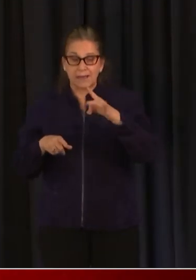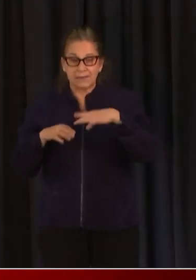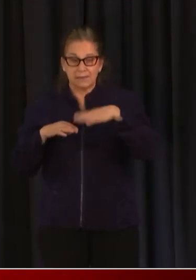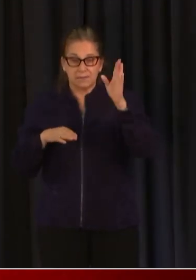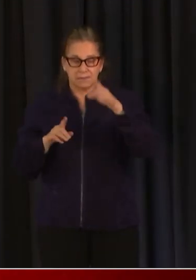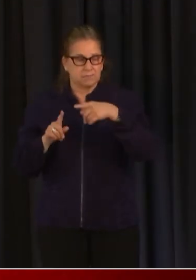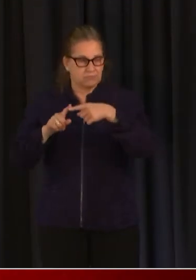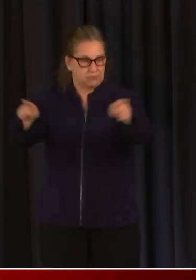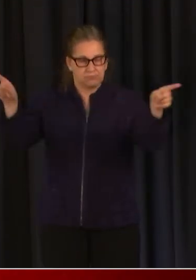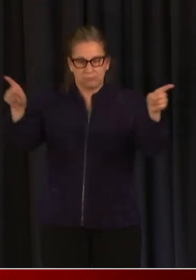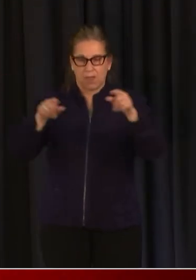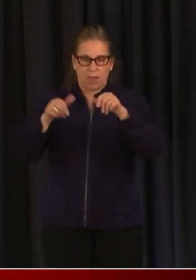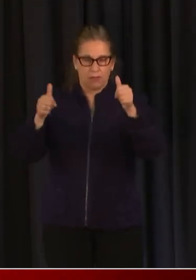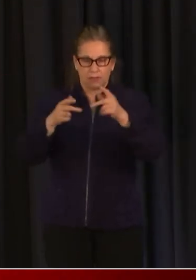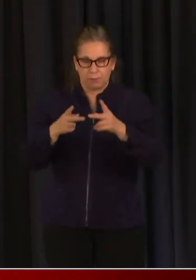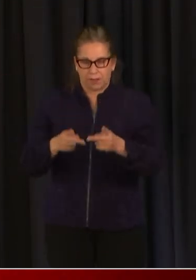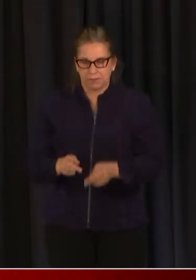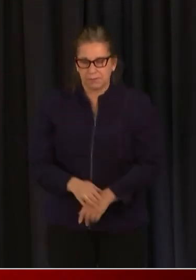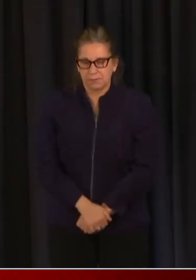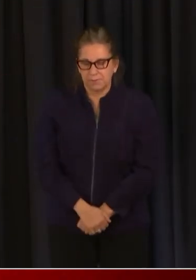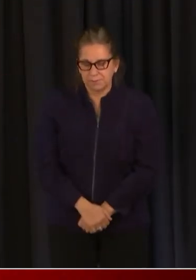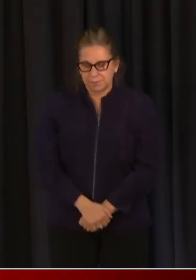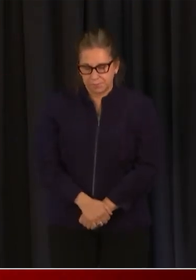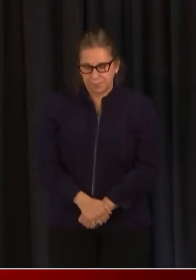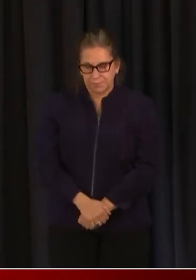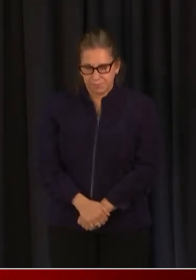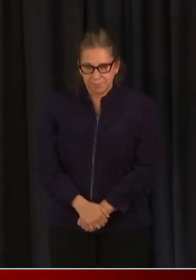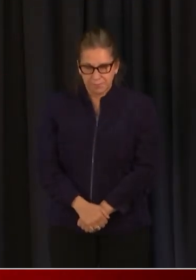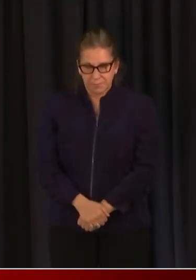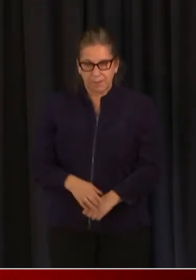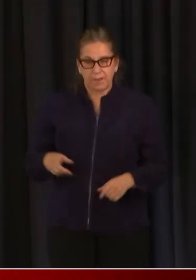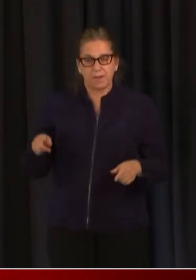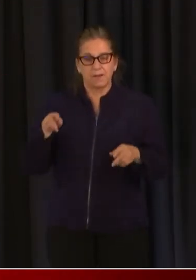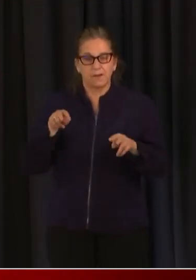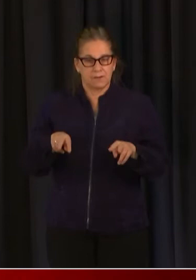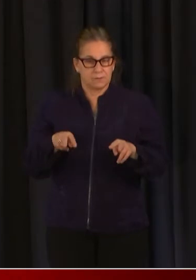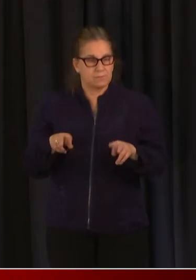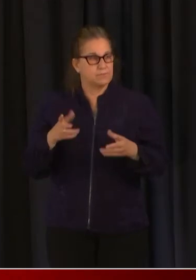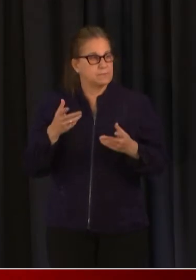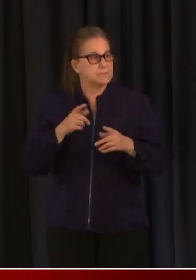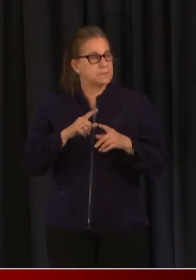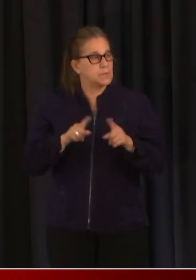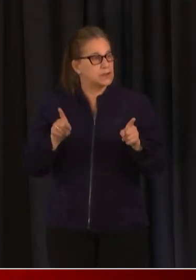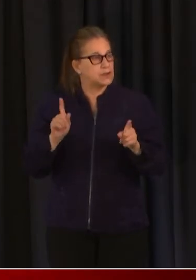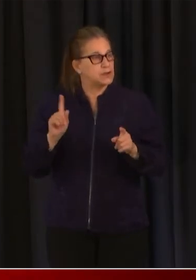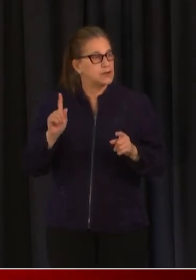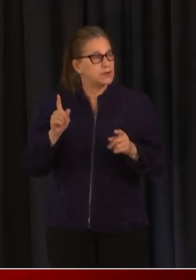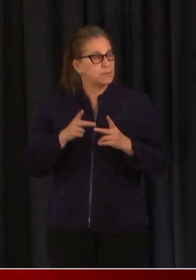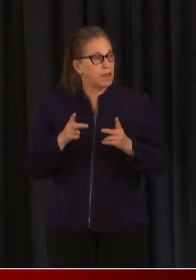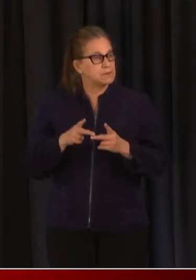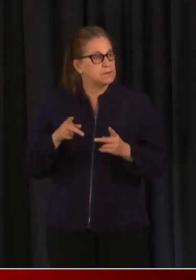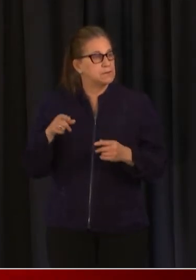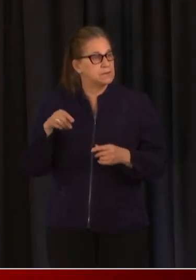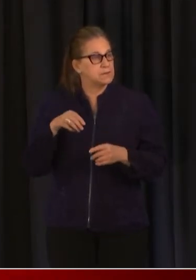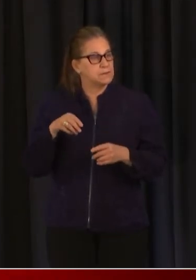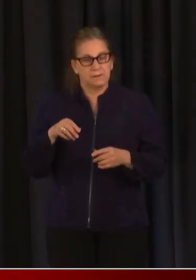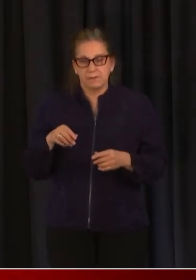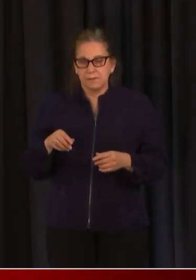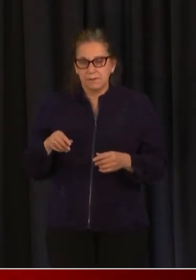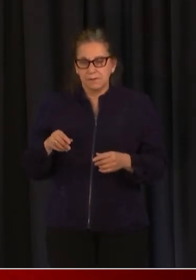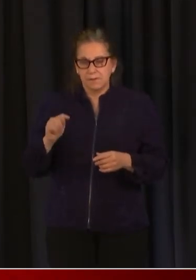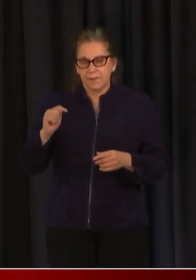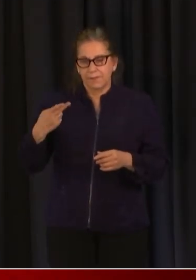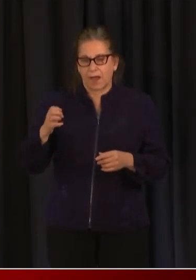offer vaccines both on their main campus as well as at the ARC in Southeast DC. Thank you. But you do raise a good